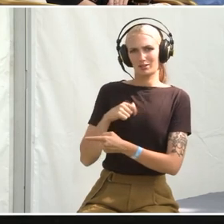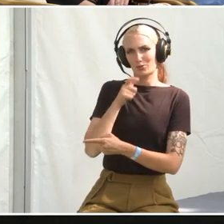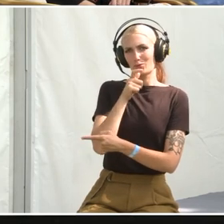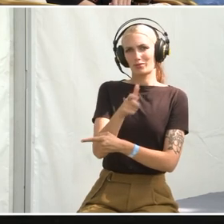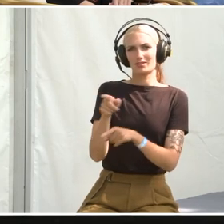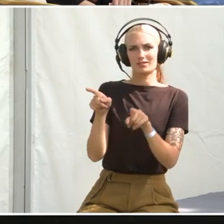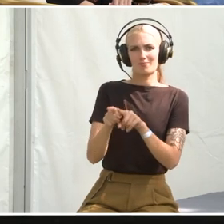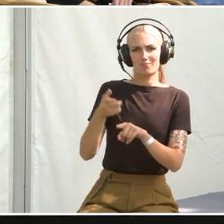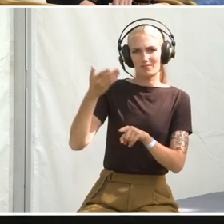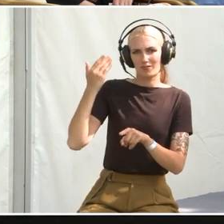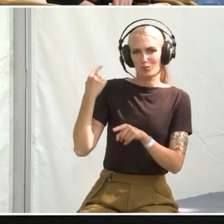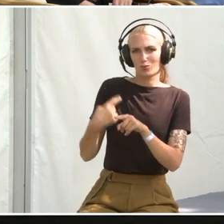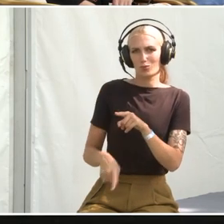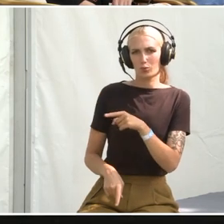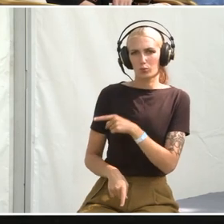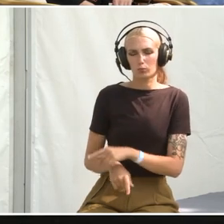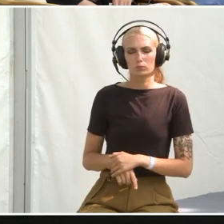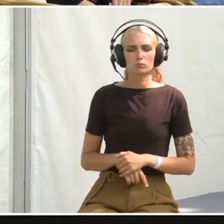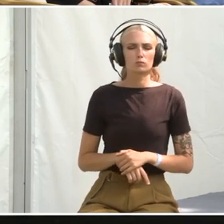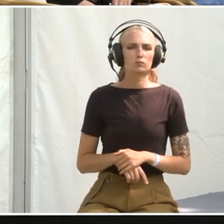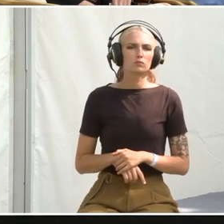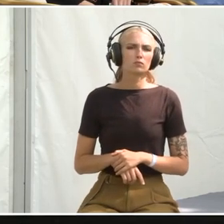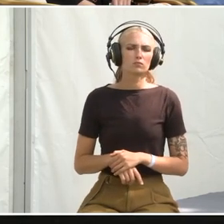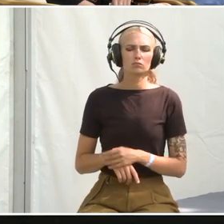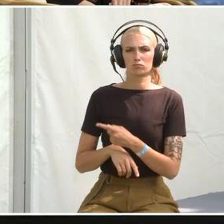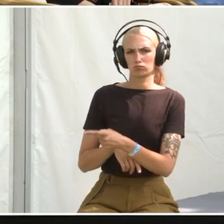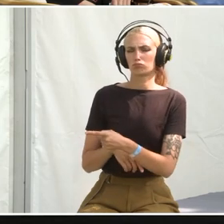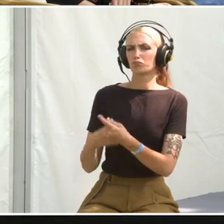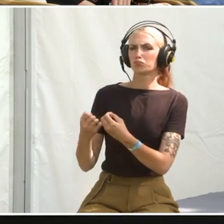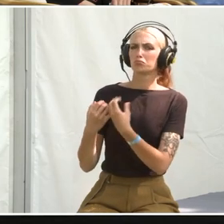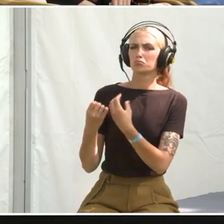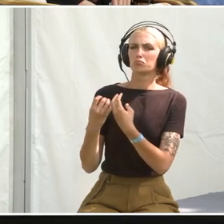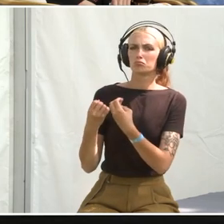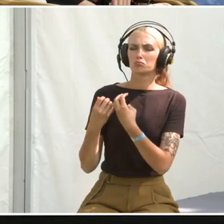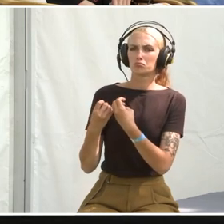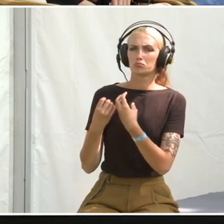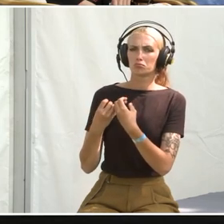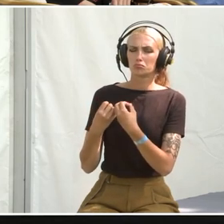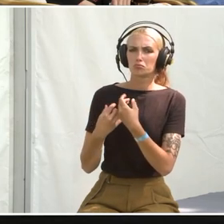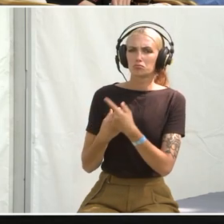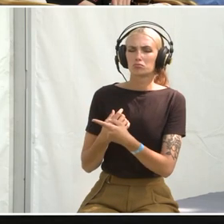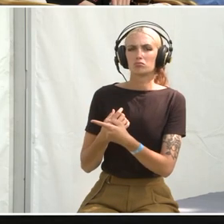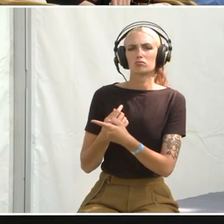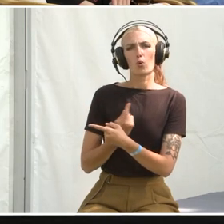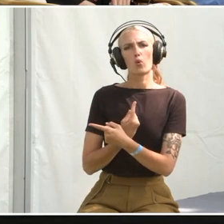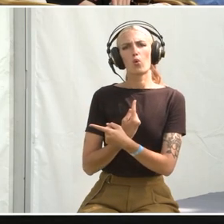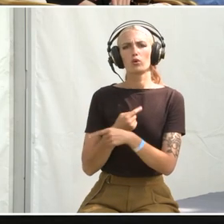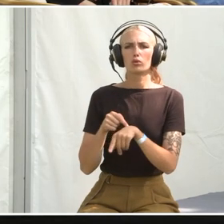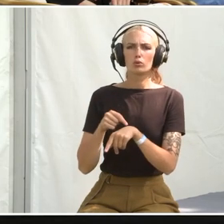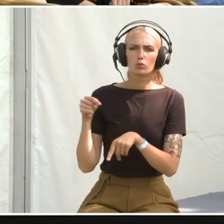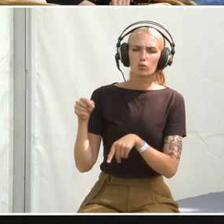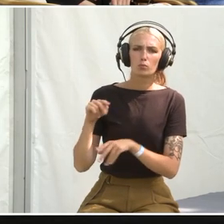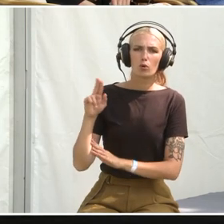yourself early on. Now, and as you were saying, that this, you know, the issue of loneliness